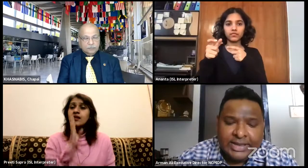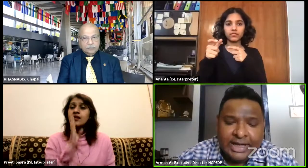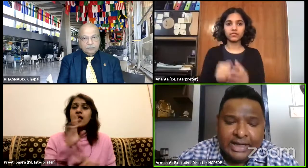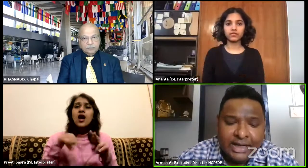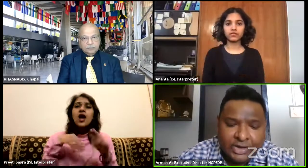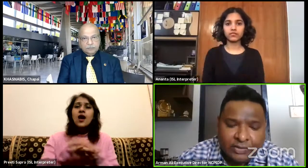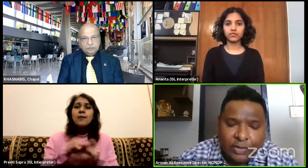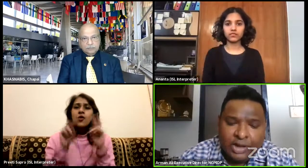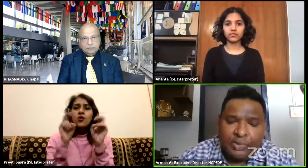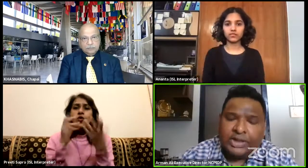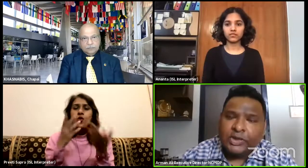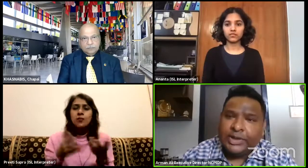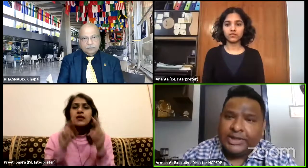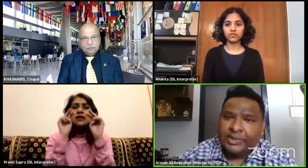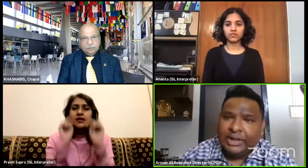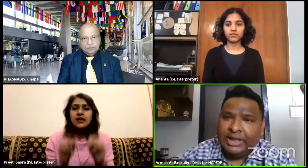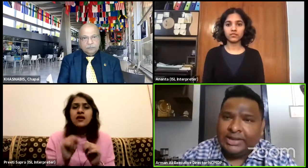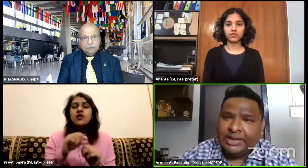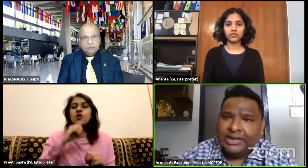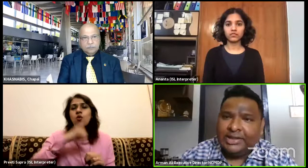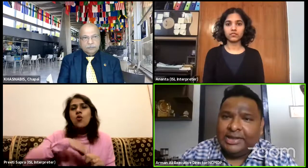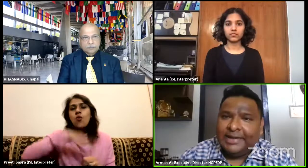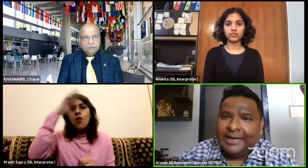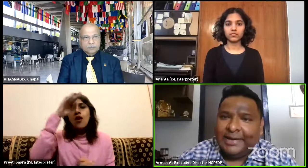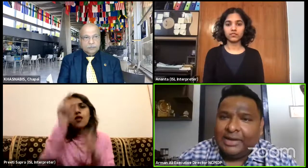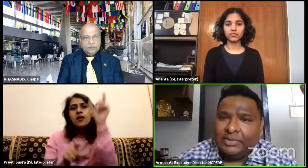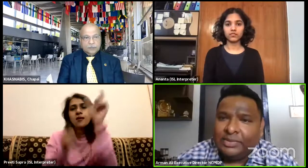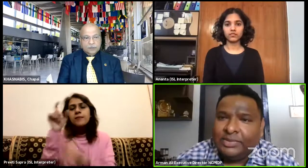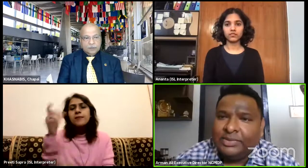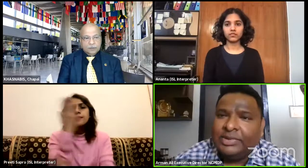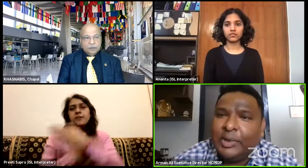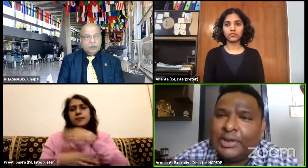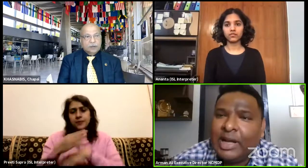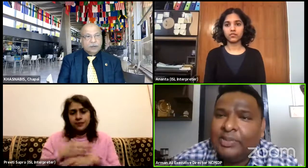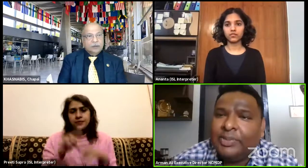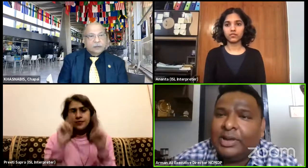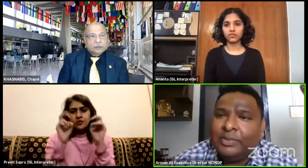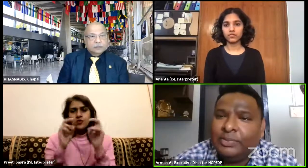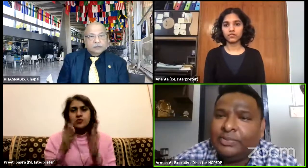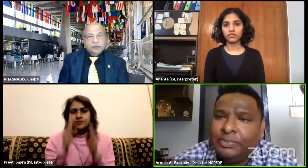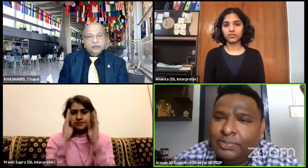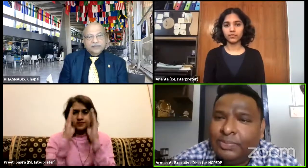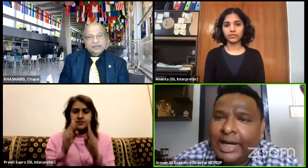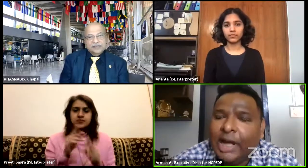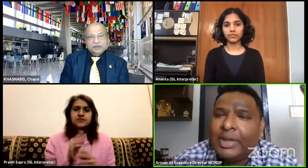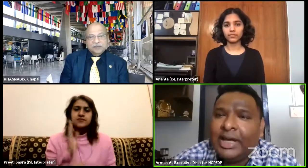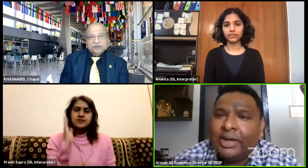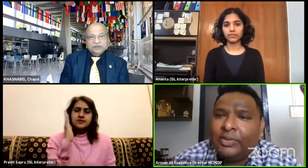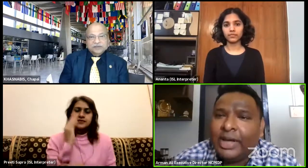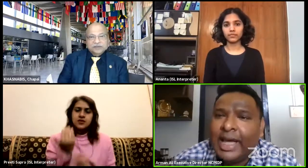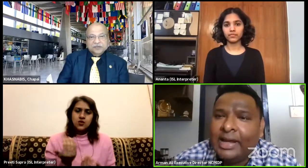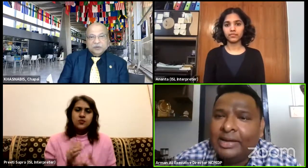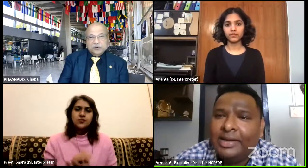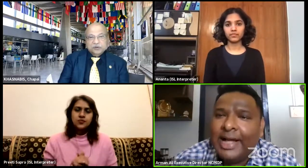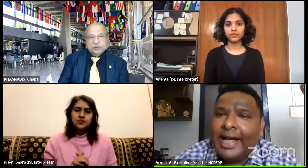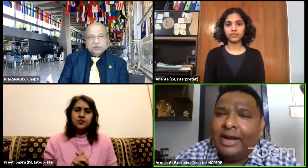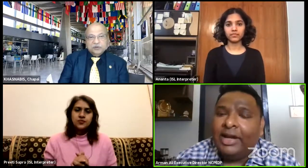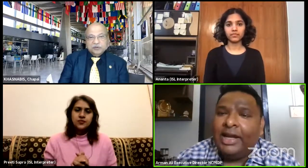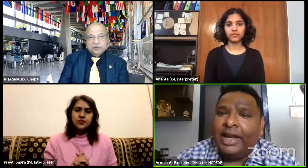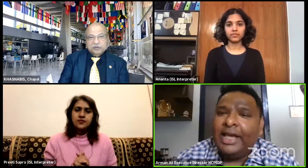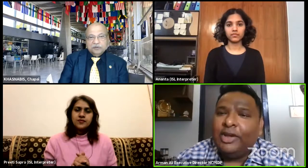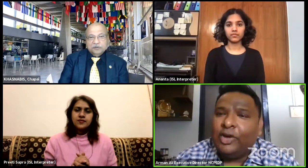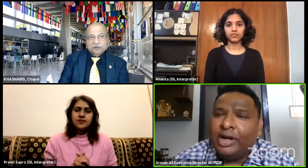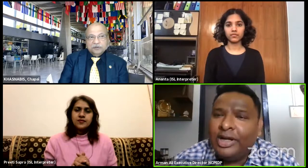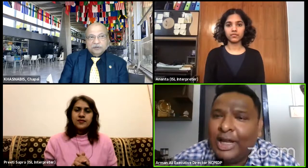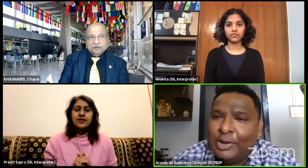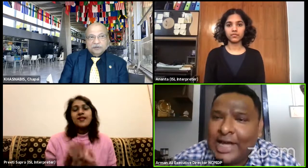the rights and needs of older persons with disabilities. Chapel Saab, welcome again. I